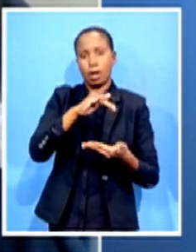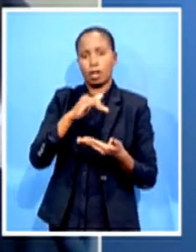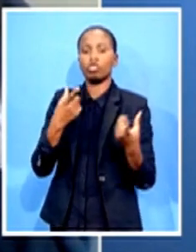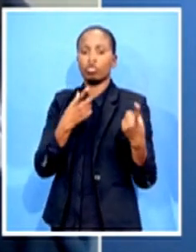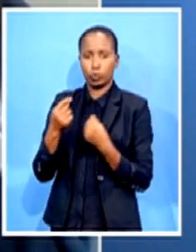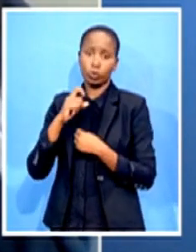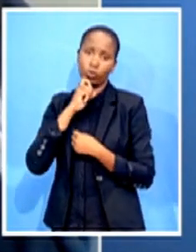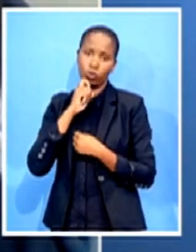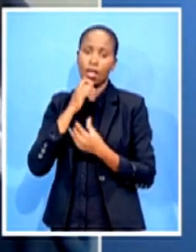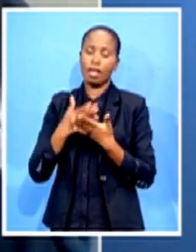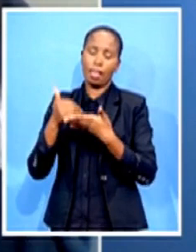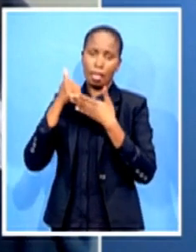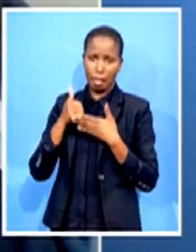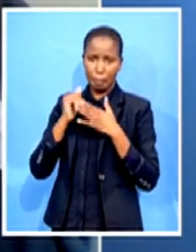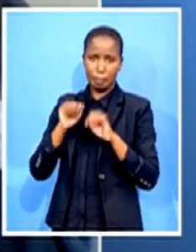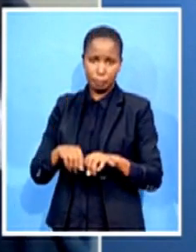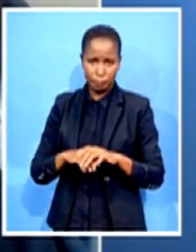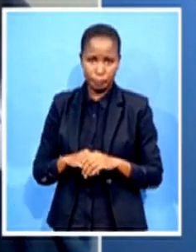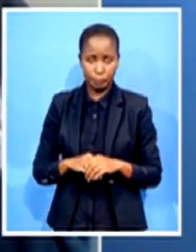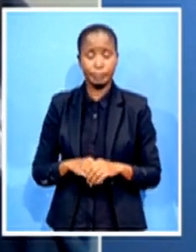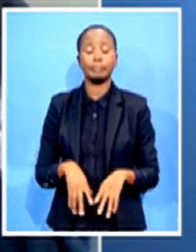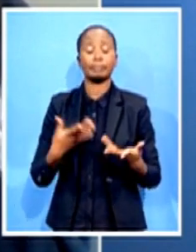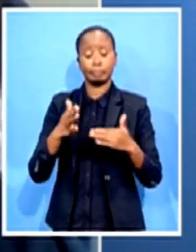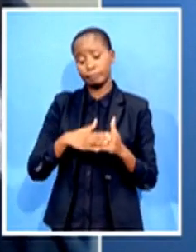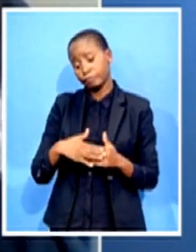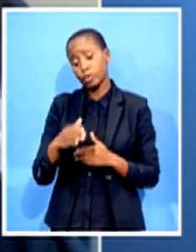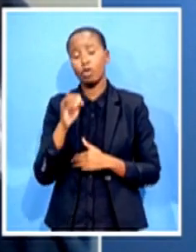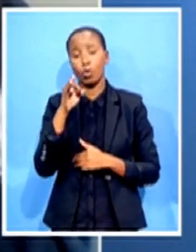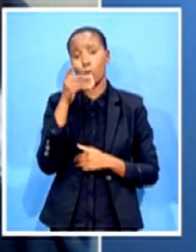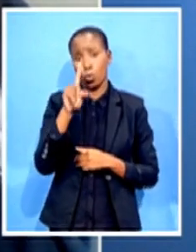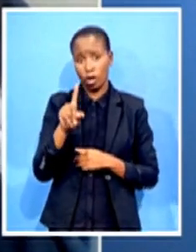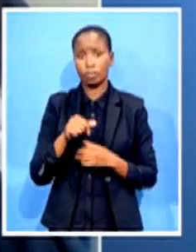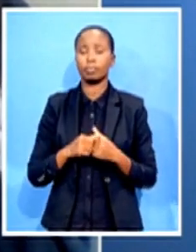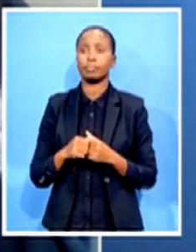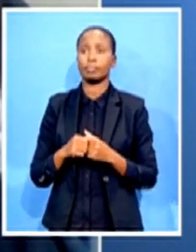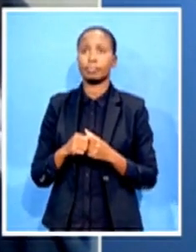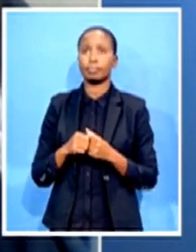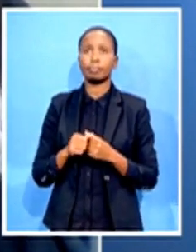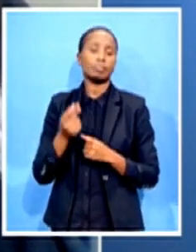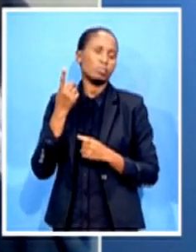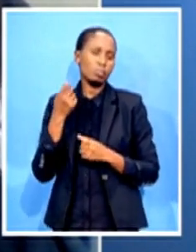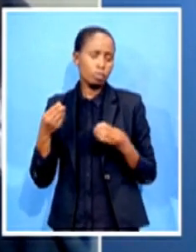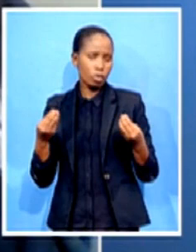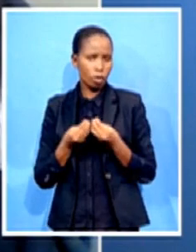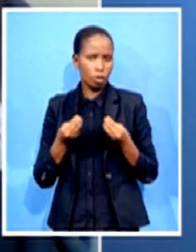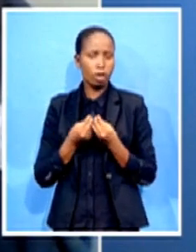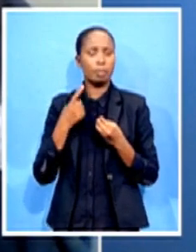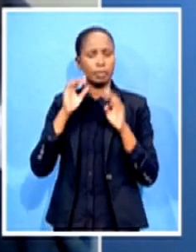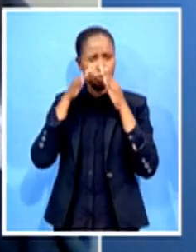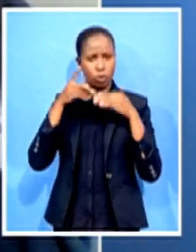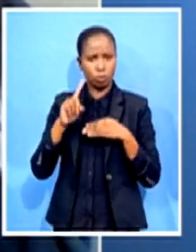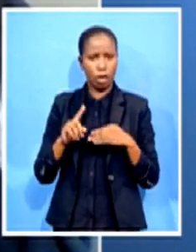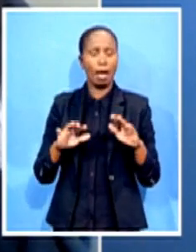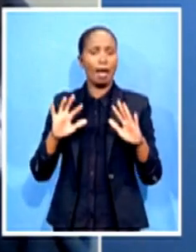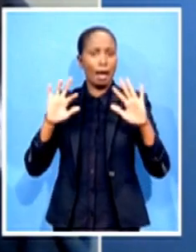forward, one of the major things that we need to look at is to how do we make sure, together with government departments